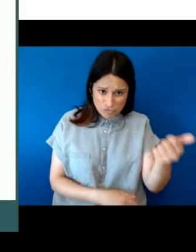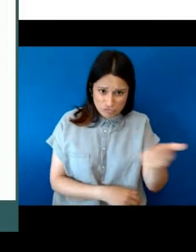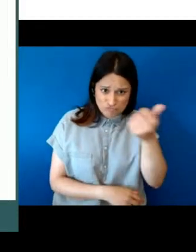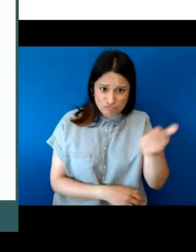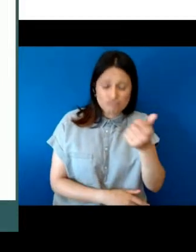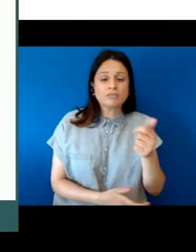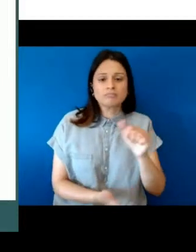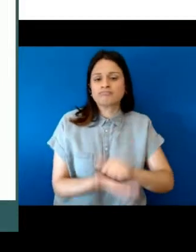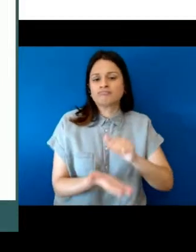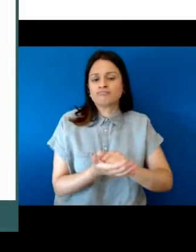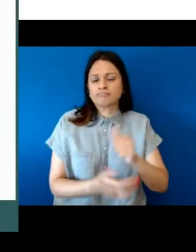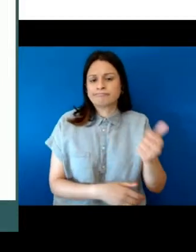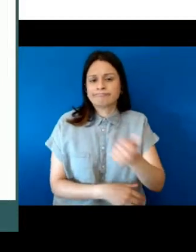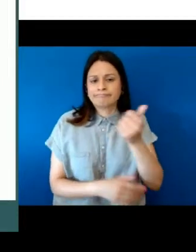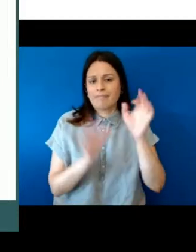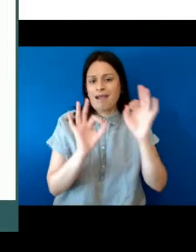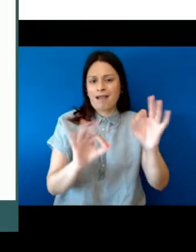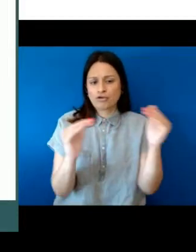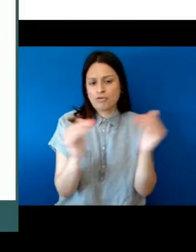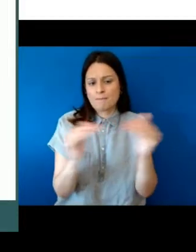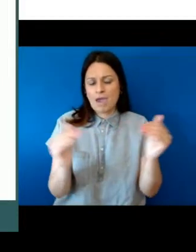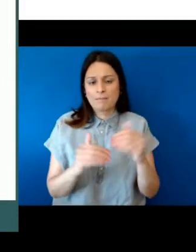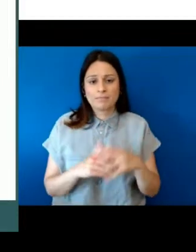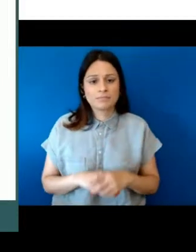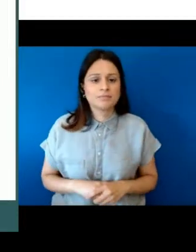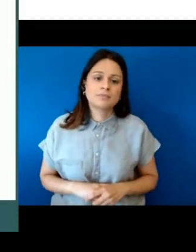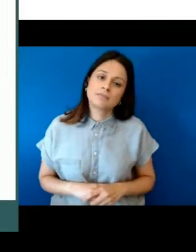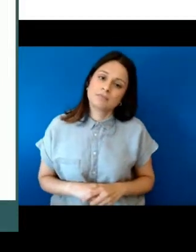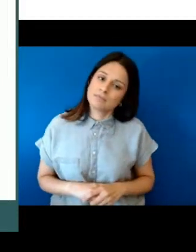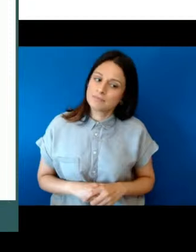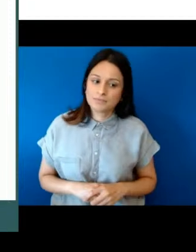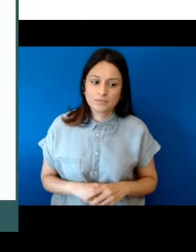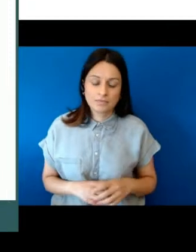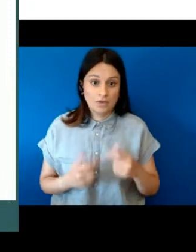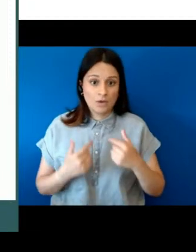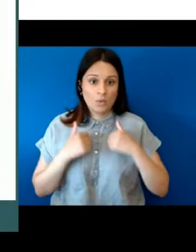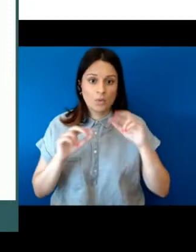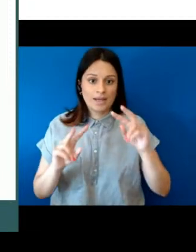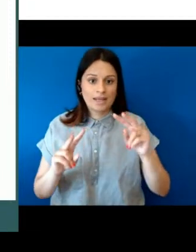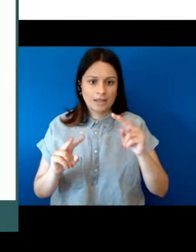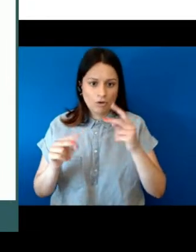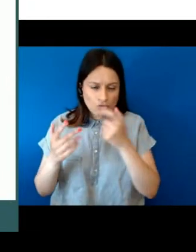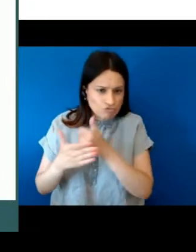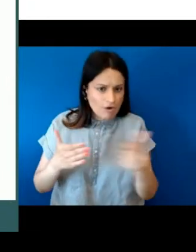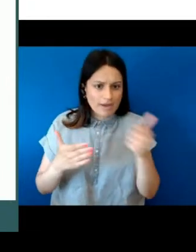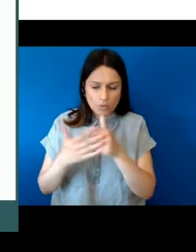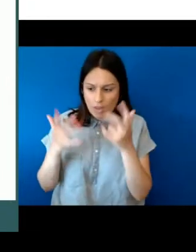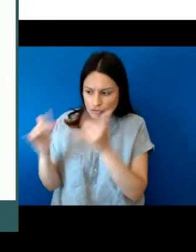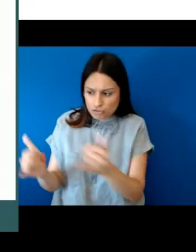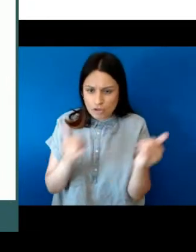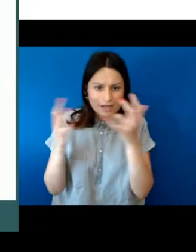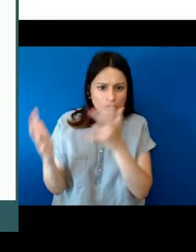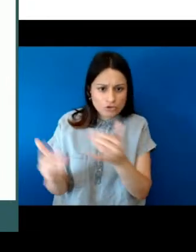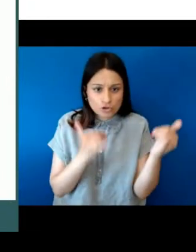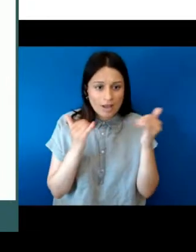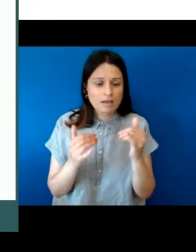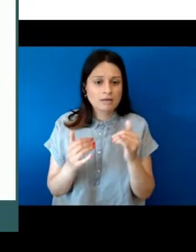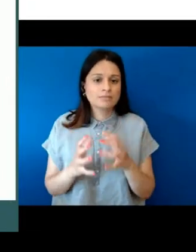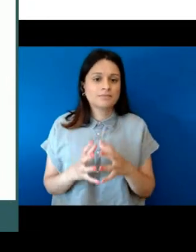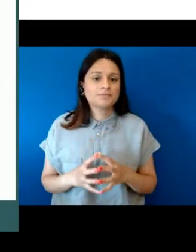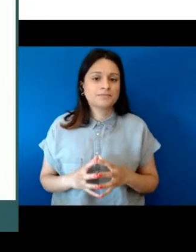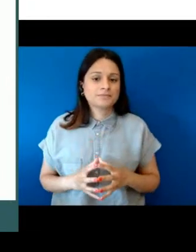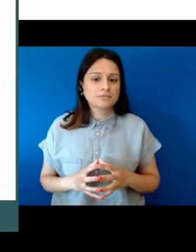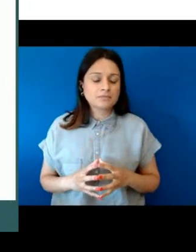as accurate as we can get at the time, and we review them on a regular basis and update them. So things like keeping cat out